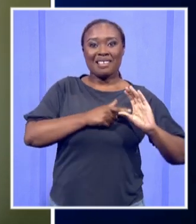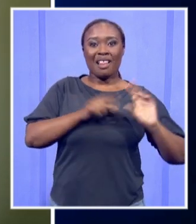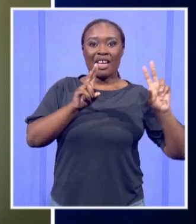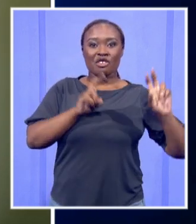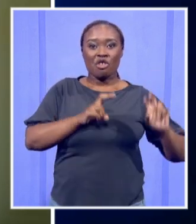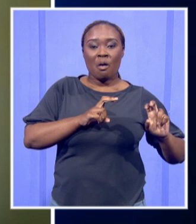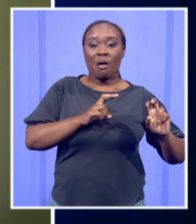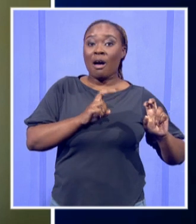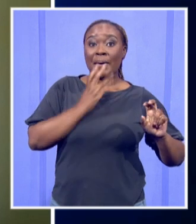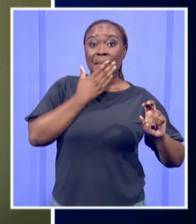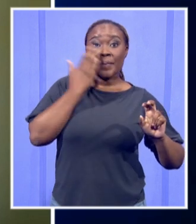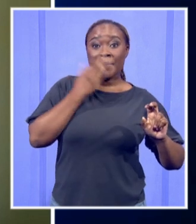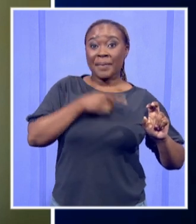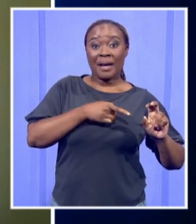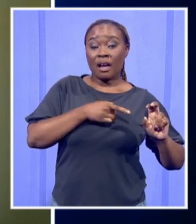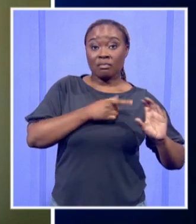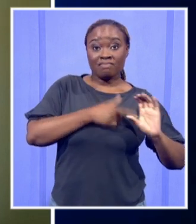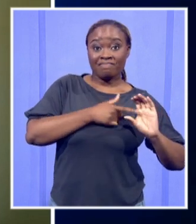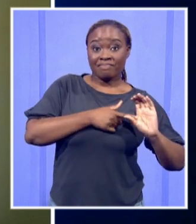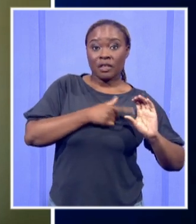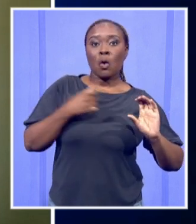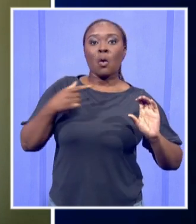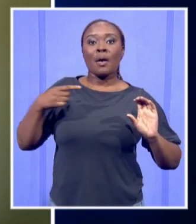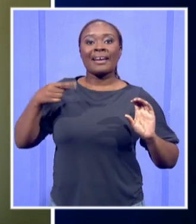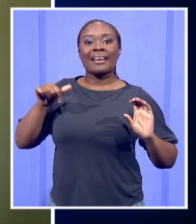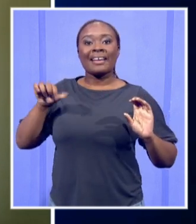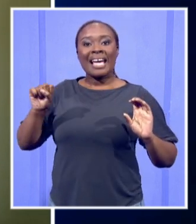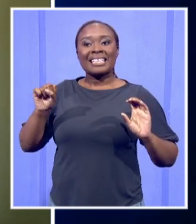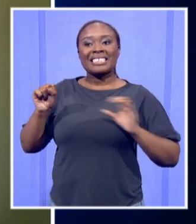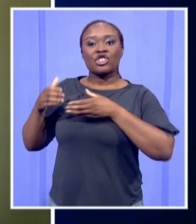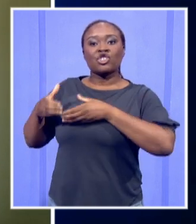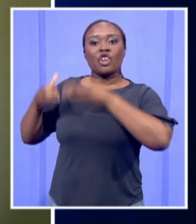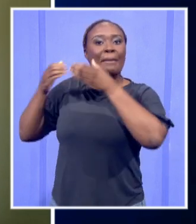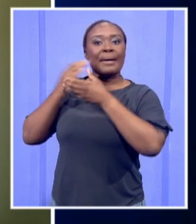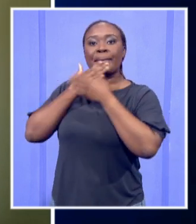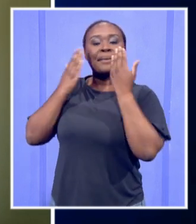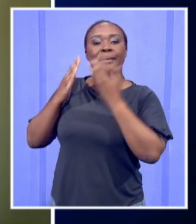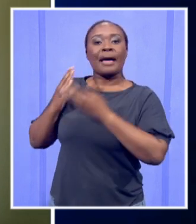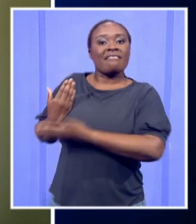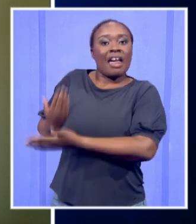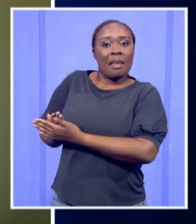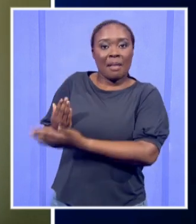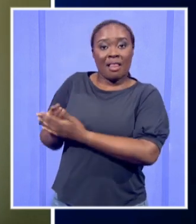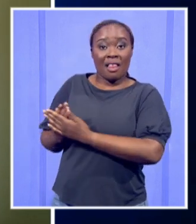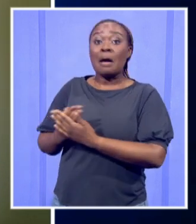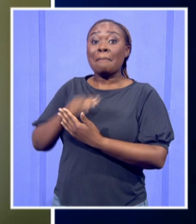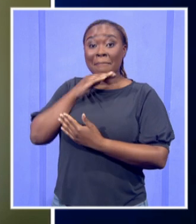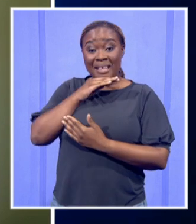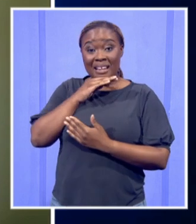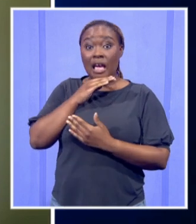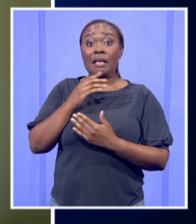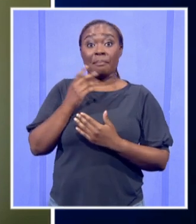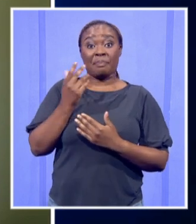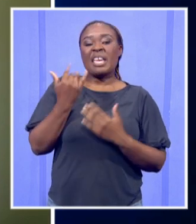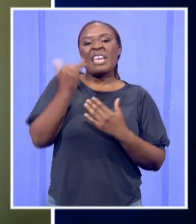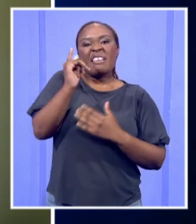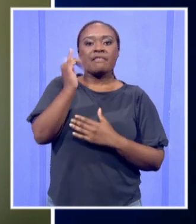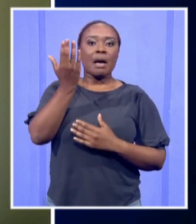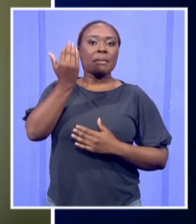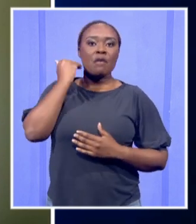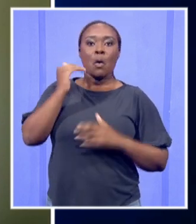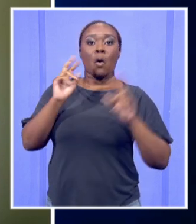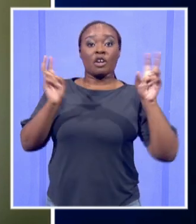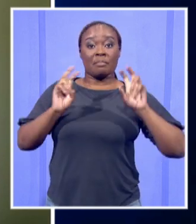the unavailability of the open cycle gas turbines at the moment to meet demand makes whatever load shedding we were going to have previously